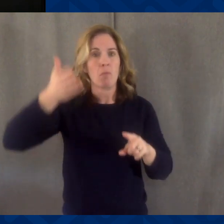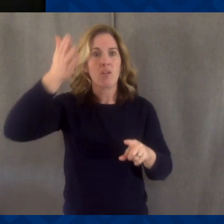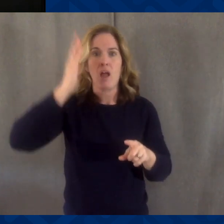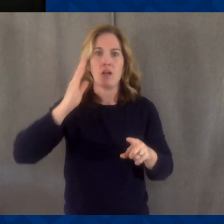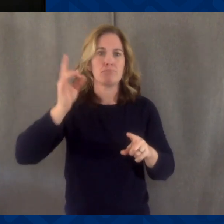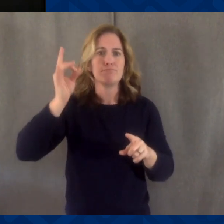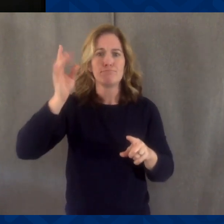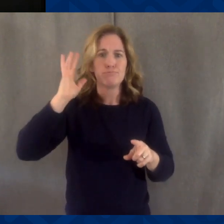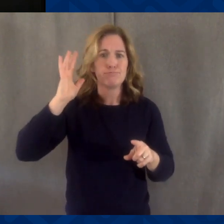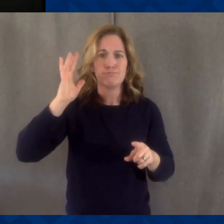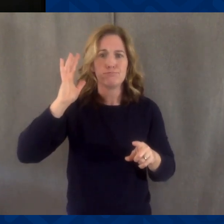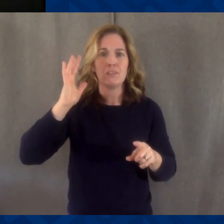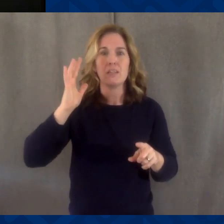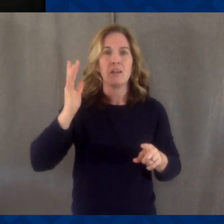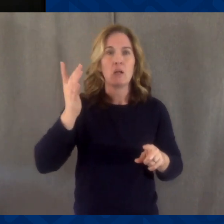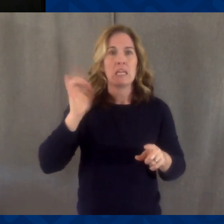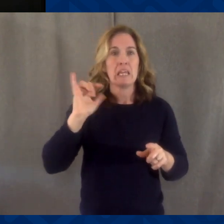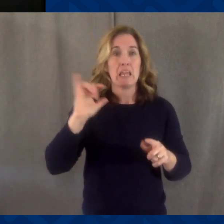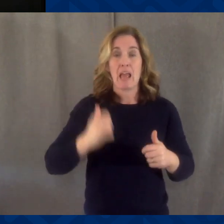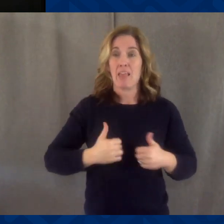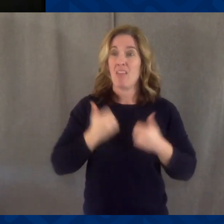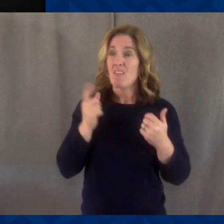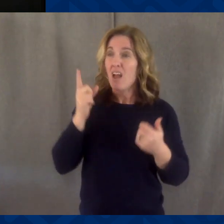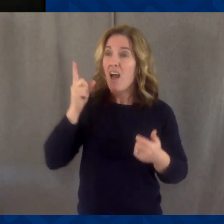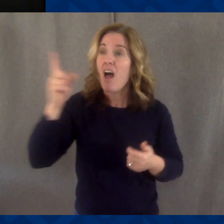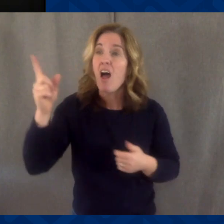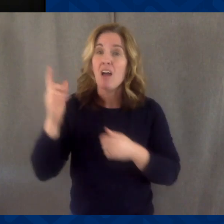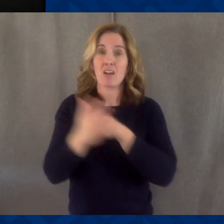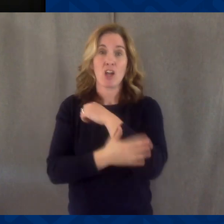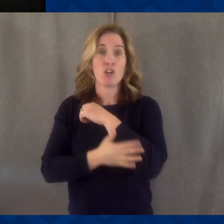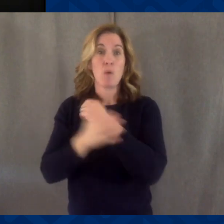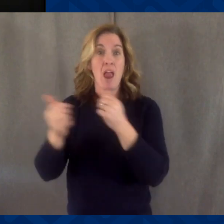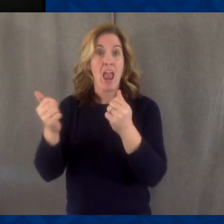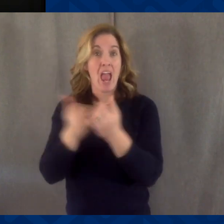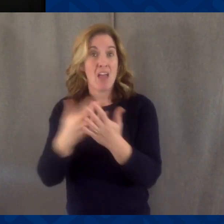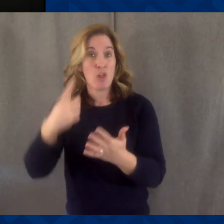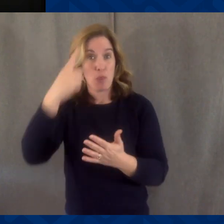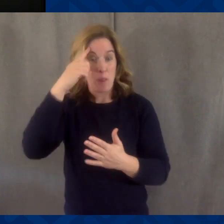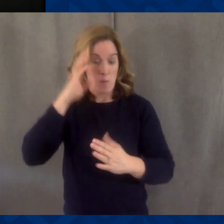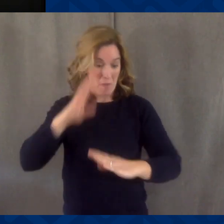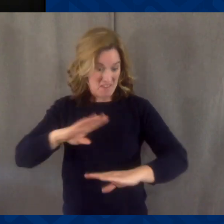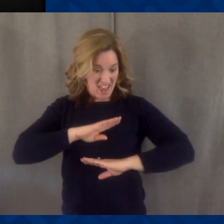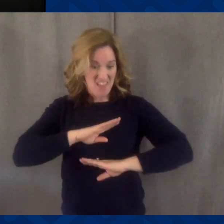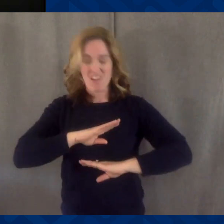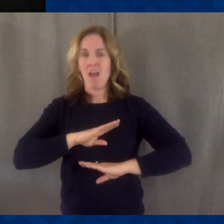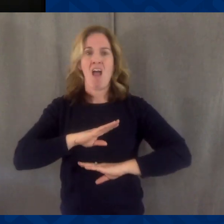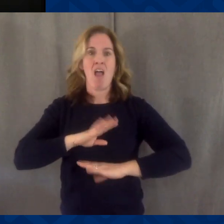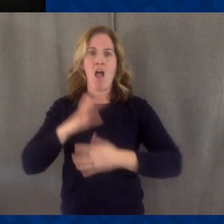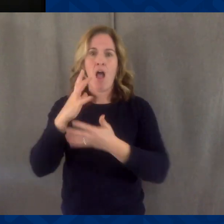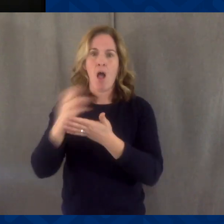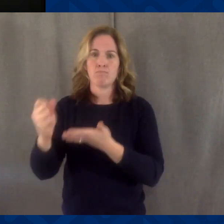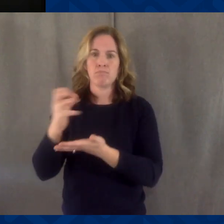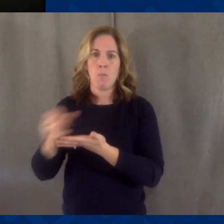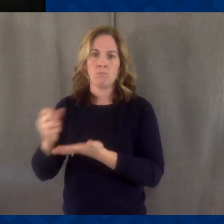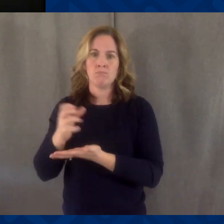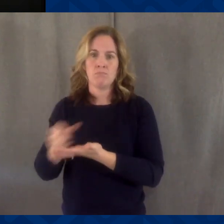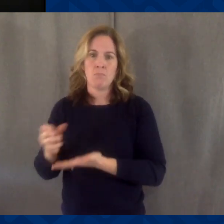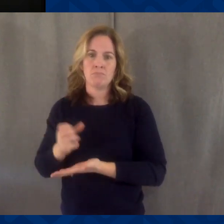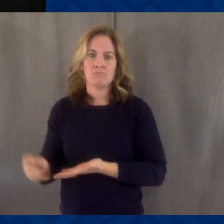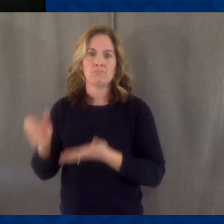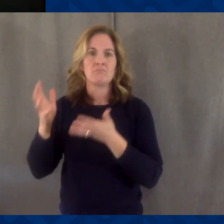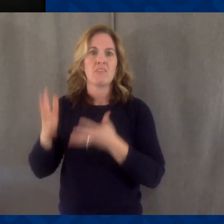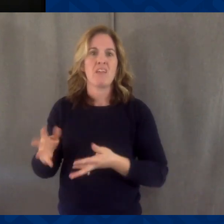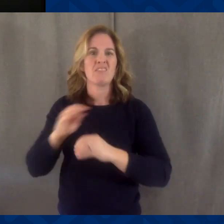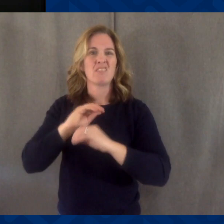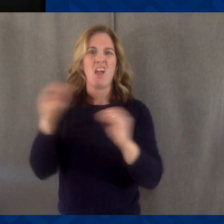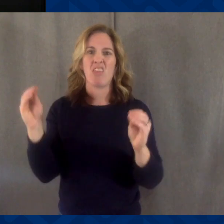to living in a far country where eventually you lose everything that you thought would make you happy. And we know how this goes. This